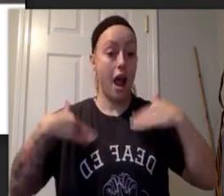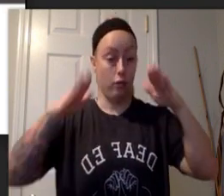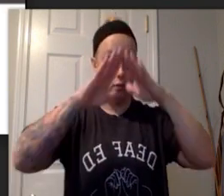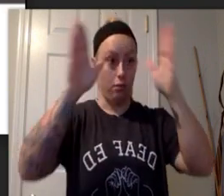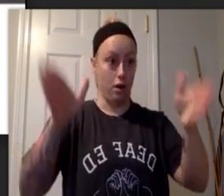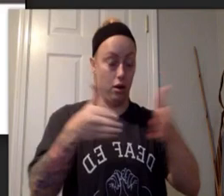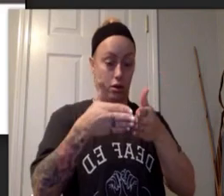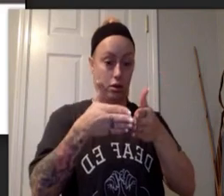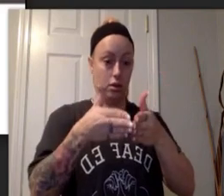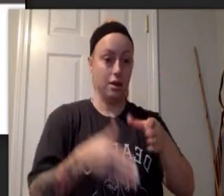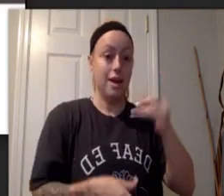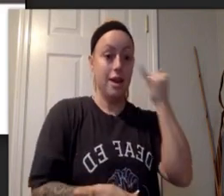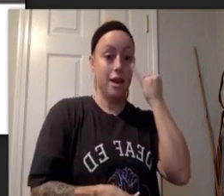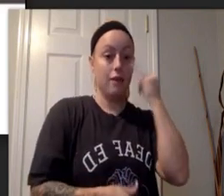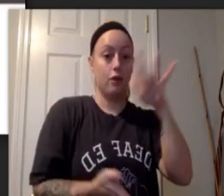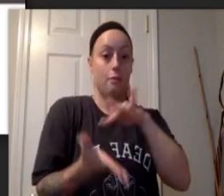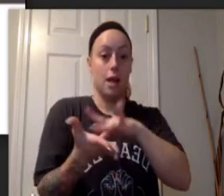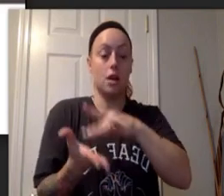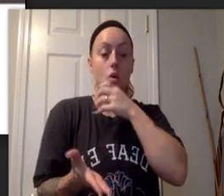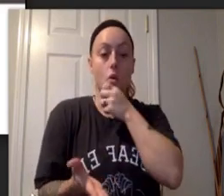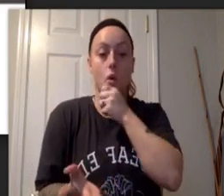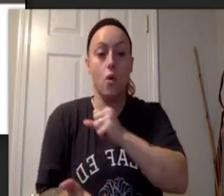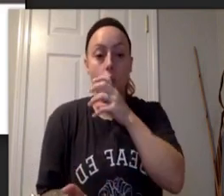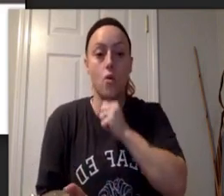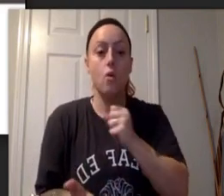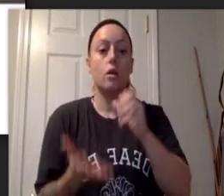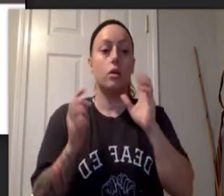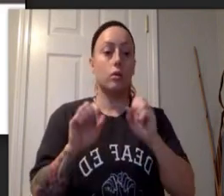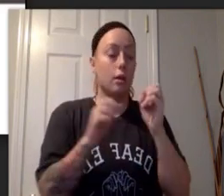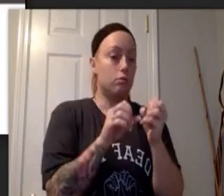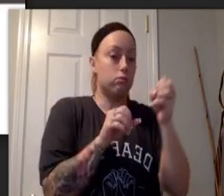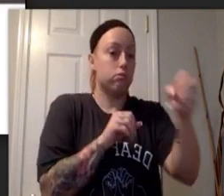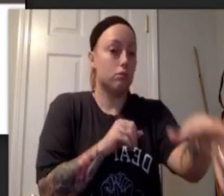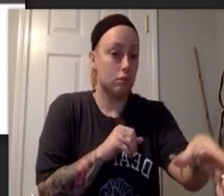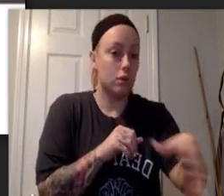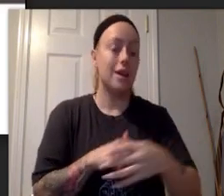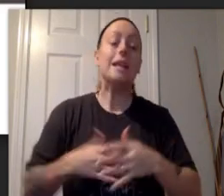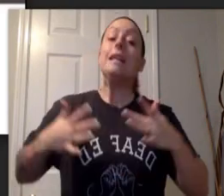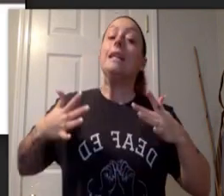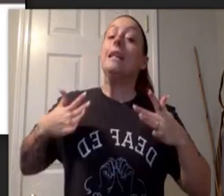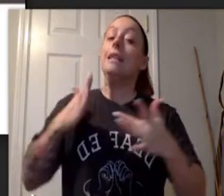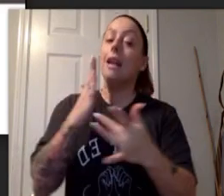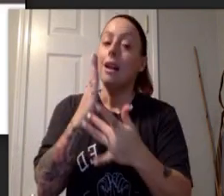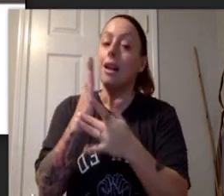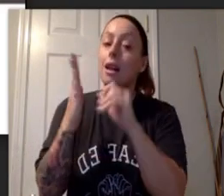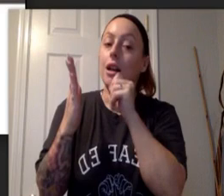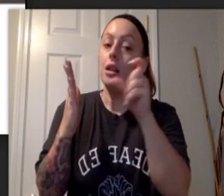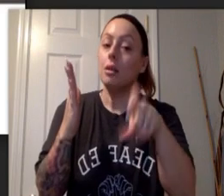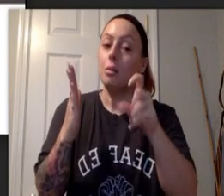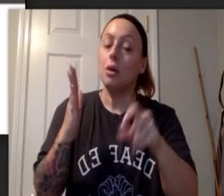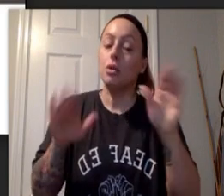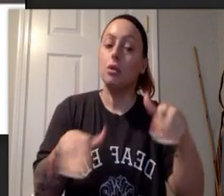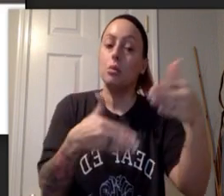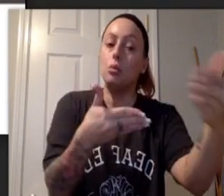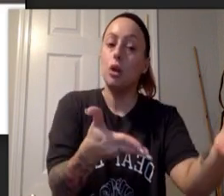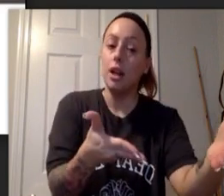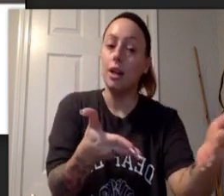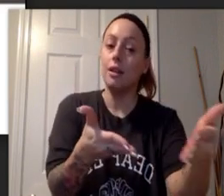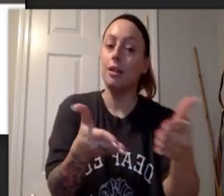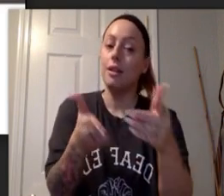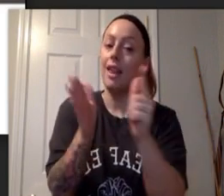bring medications. Again, you're not technically supposed to bring illegal substances to those. I'll just say